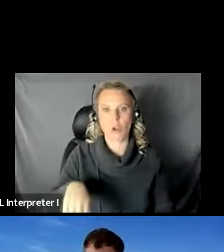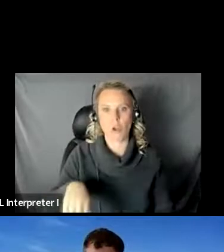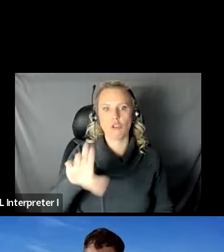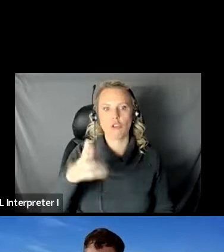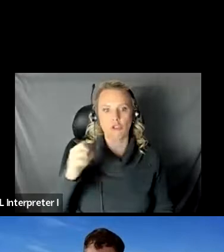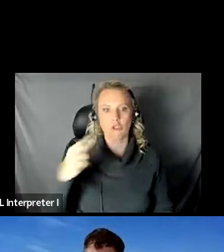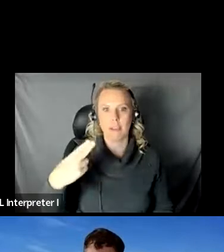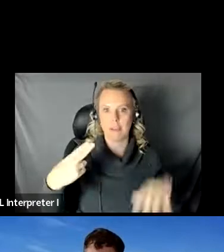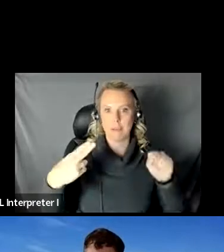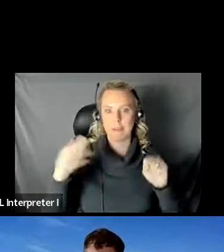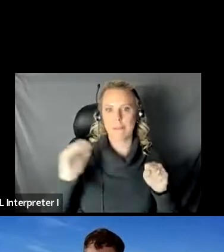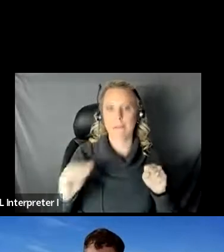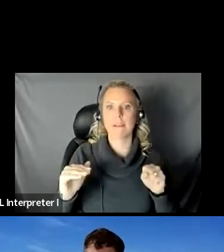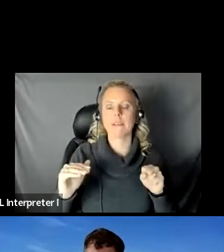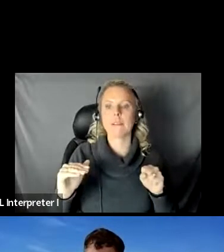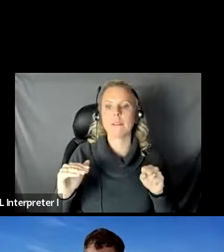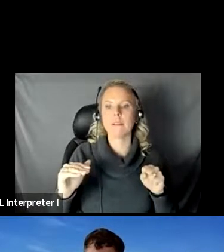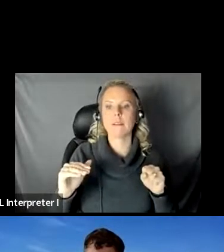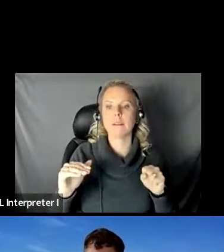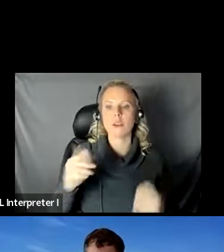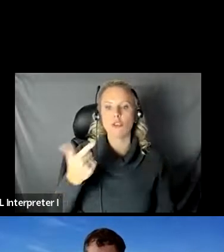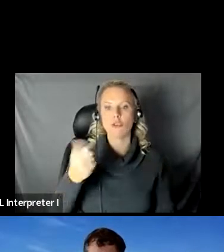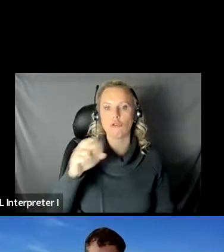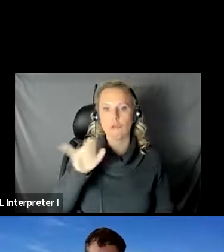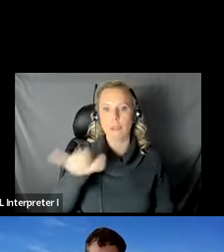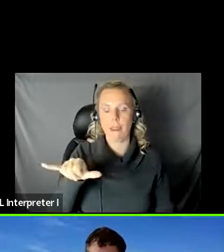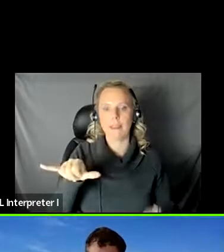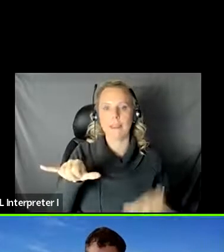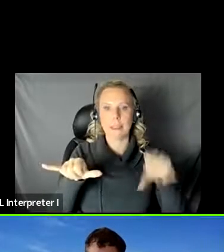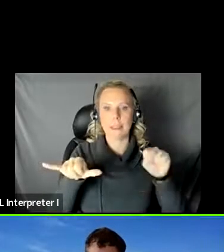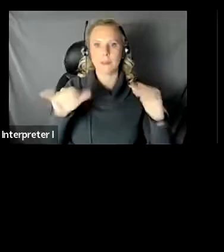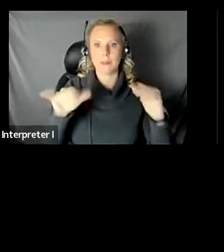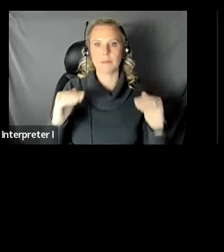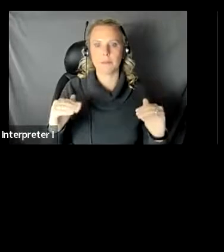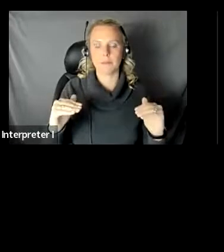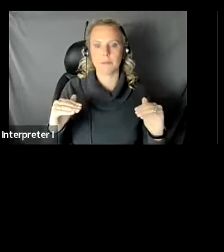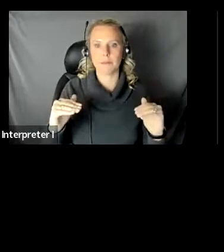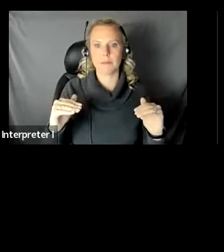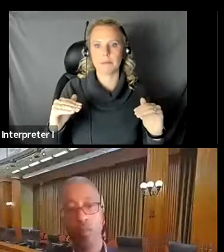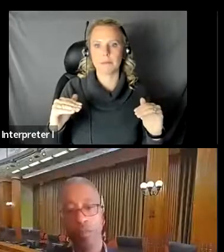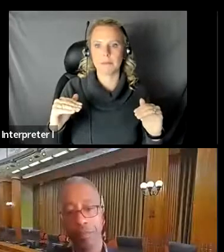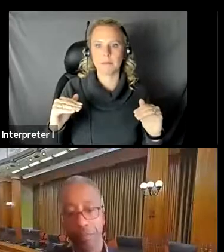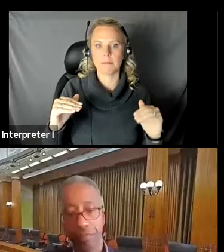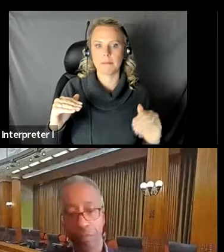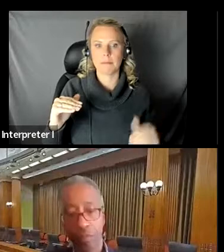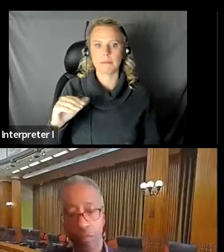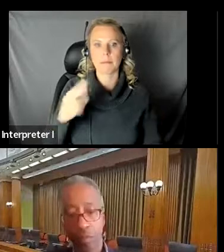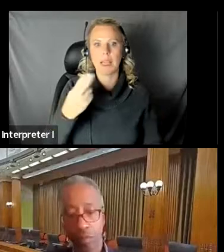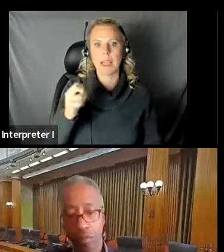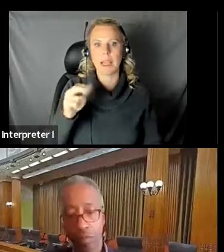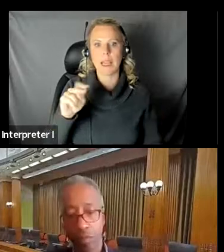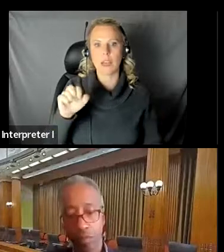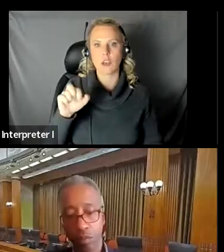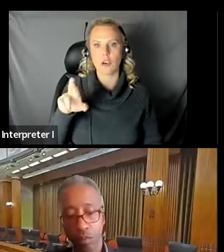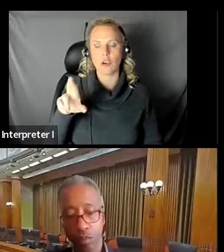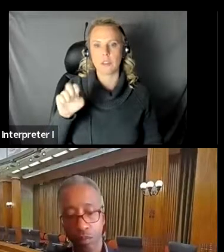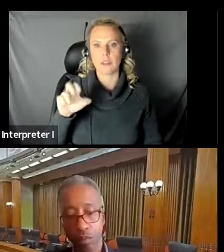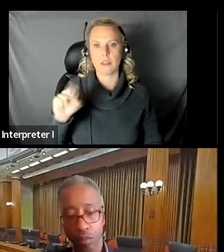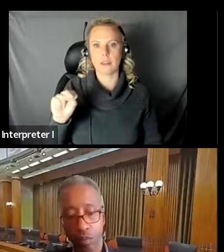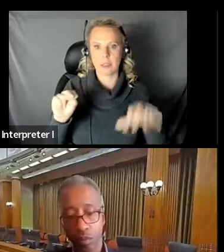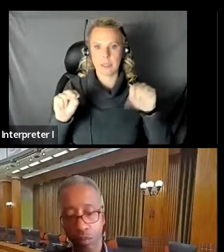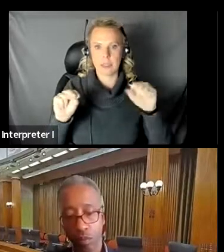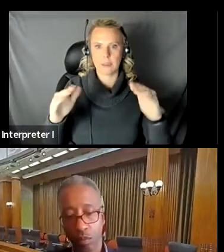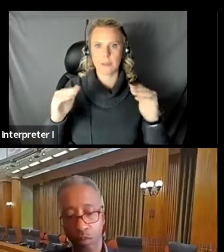Che. Yes. Councilmember Che votes yes. Councilmember Gray. Yes. Councilmember Gray votes yes. Councilmember Henderson.